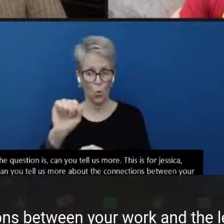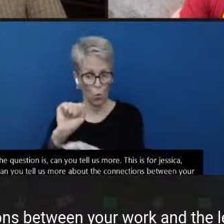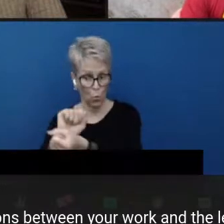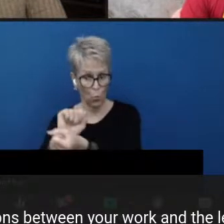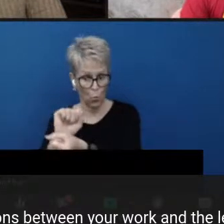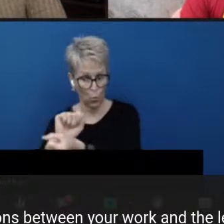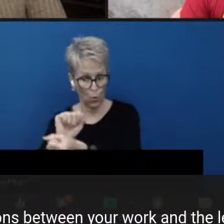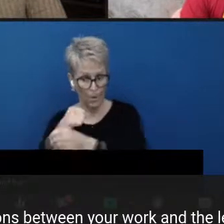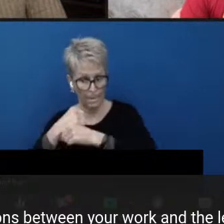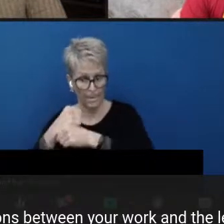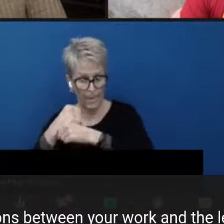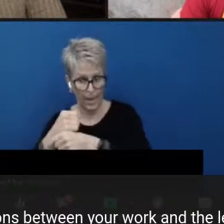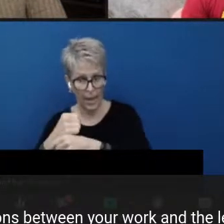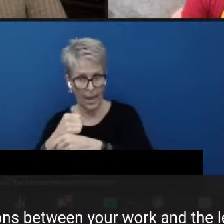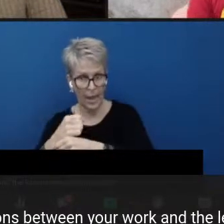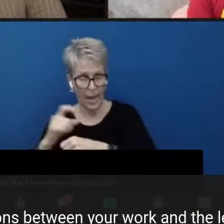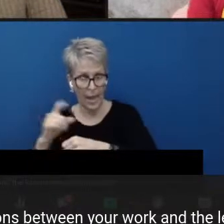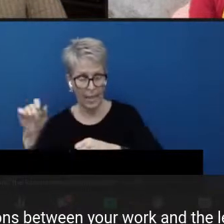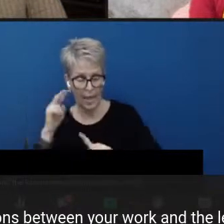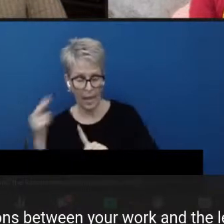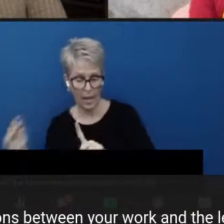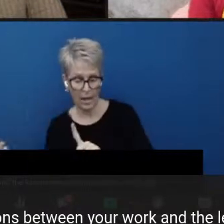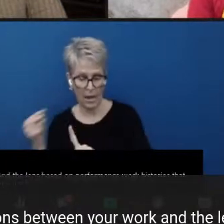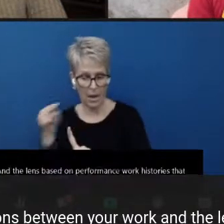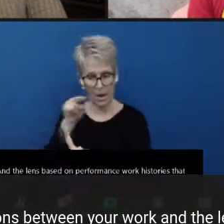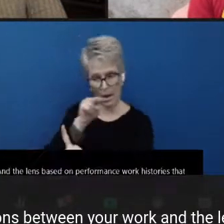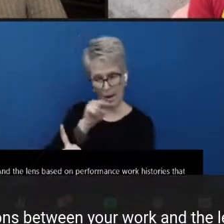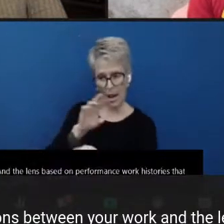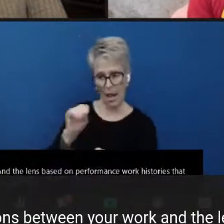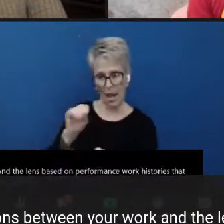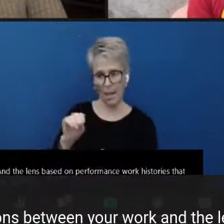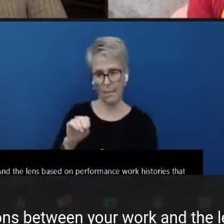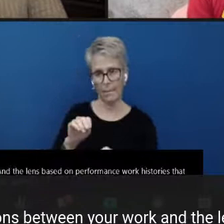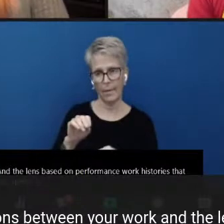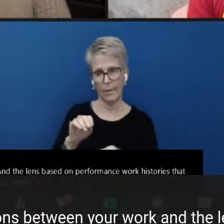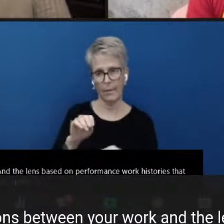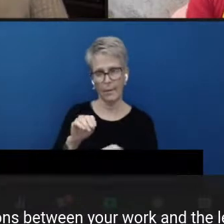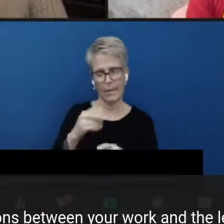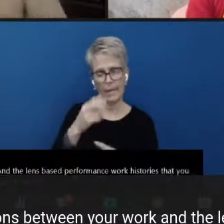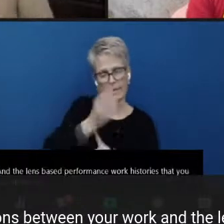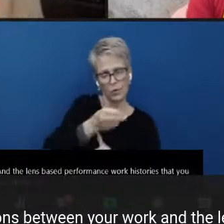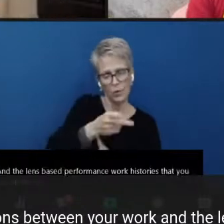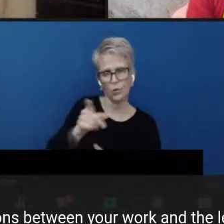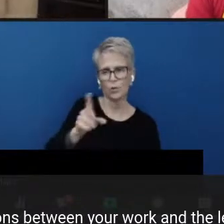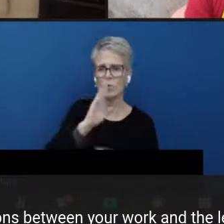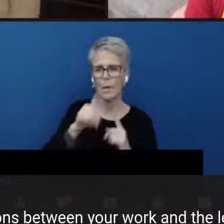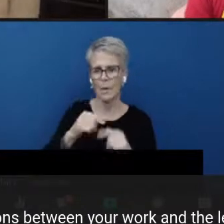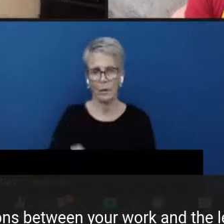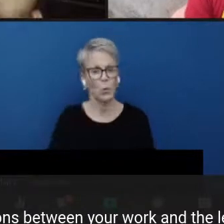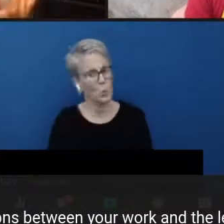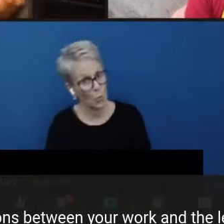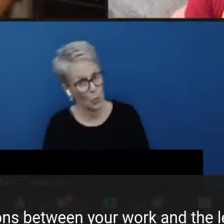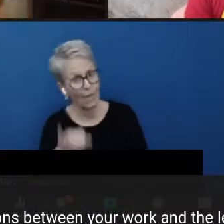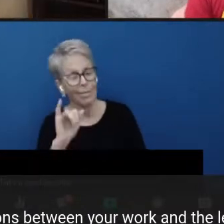the lens-based and performance work histories that you spoke of? Oh, that's a good